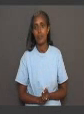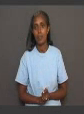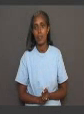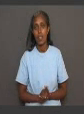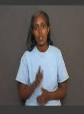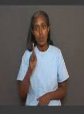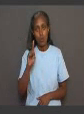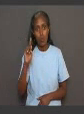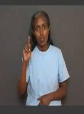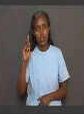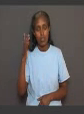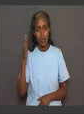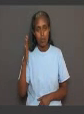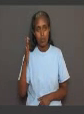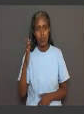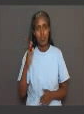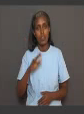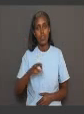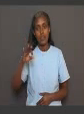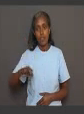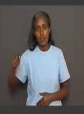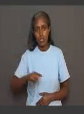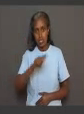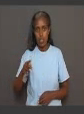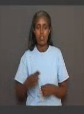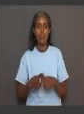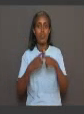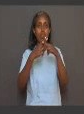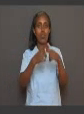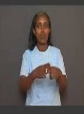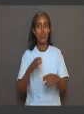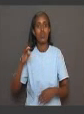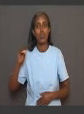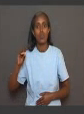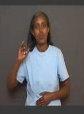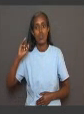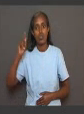One type of frequency curve is called an ogive.